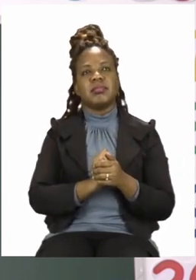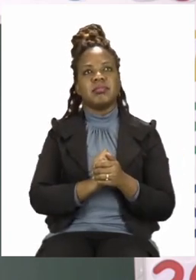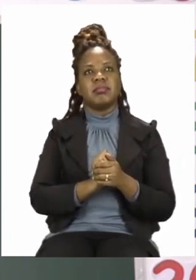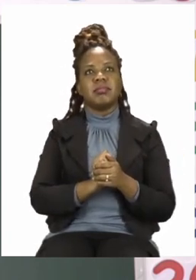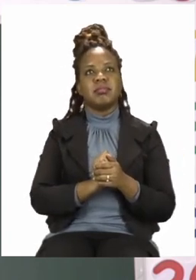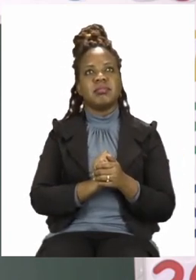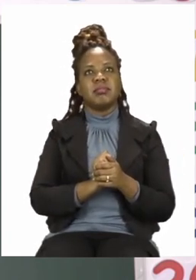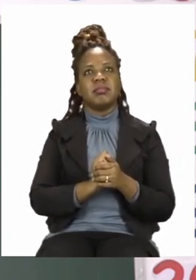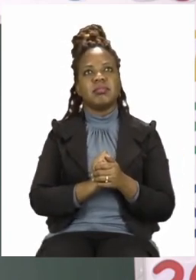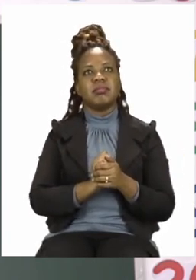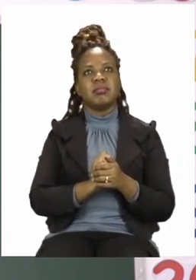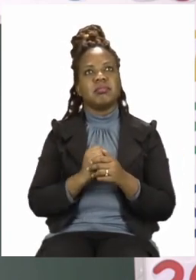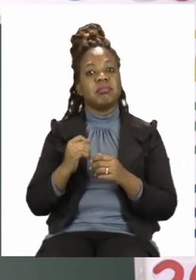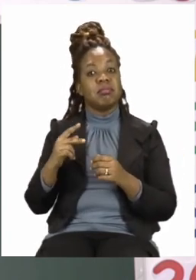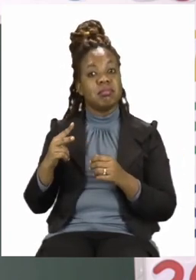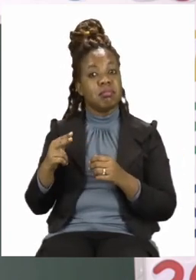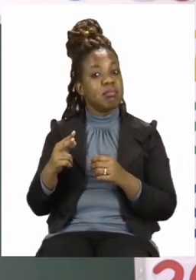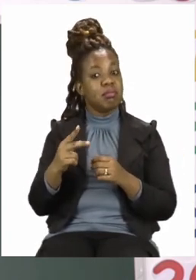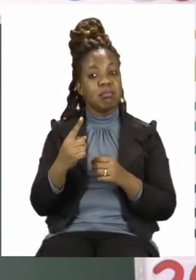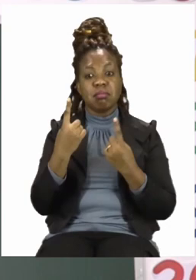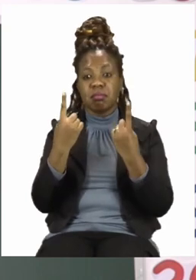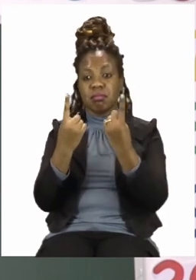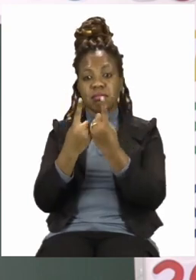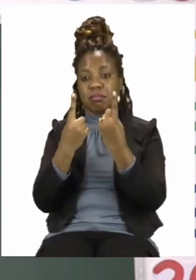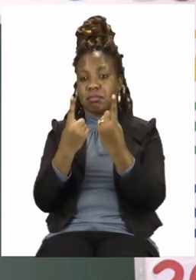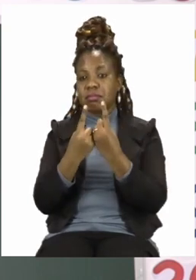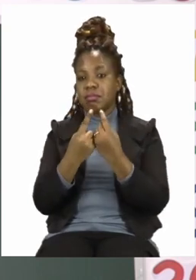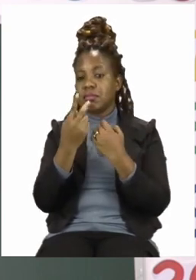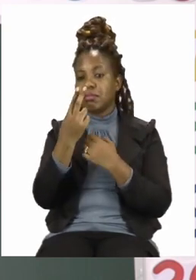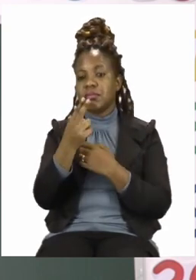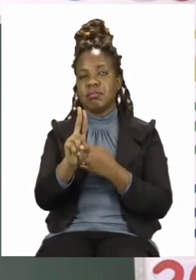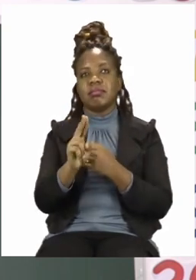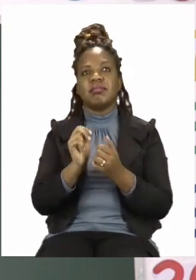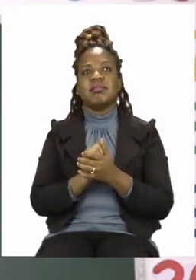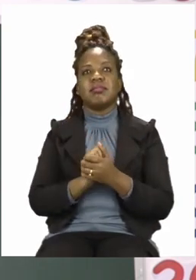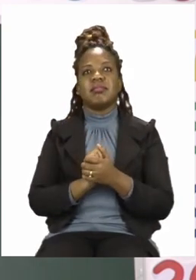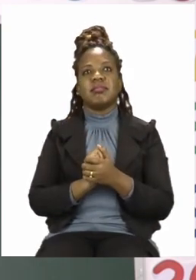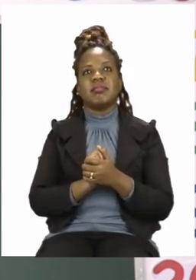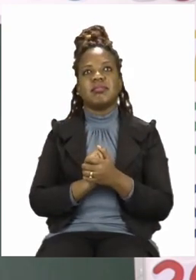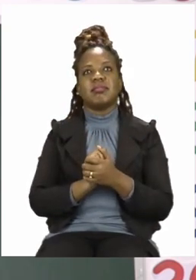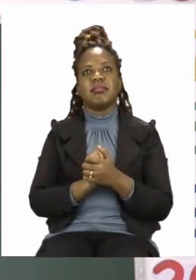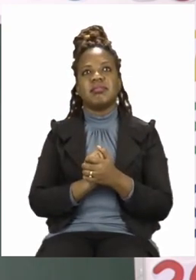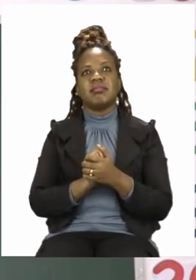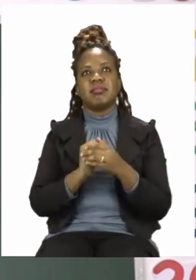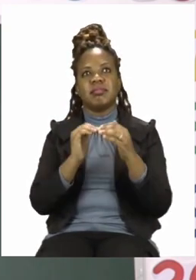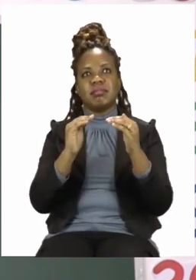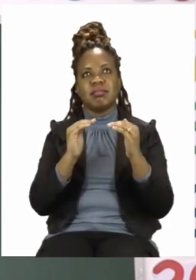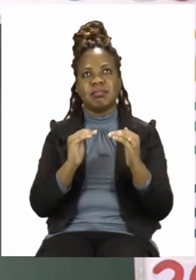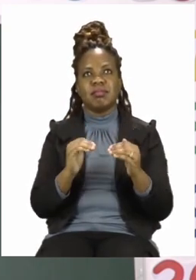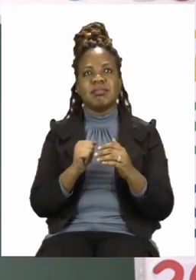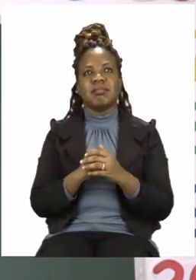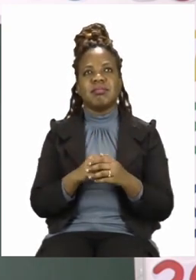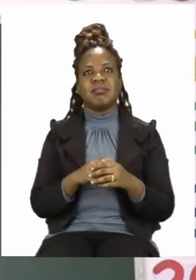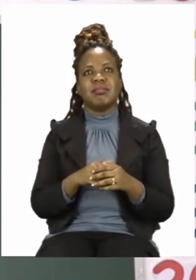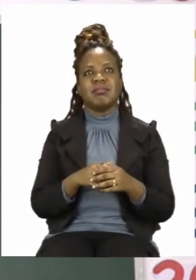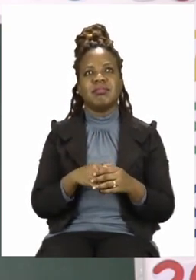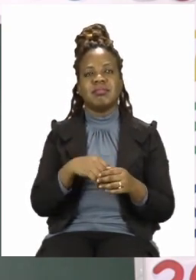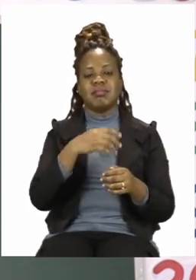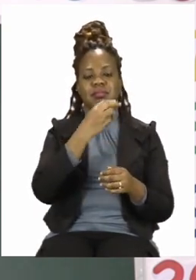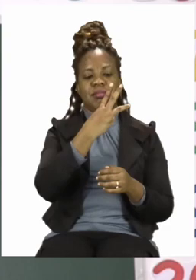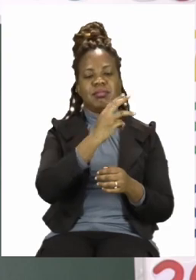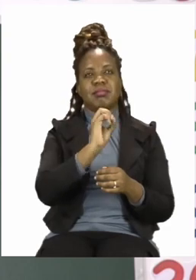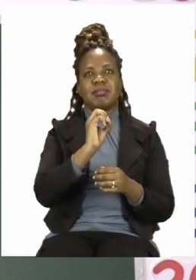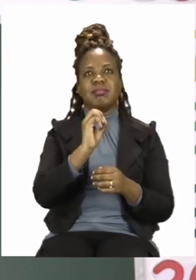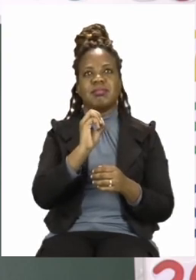of scissors is not a toy. Now let's move on to the next one. The next one says